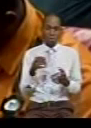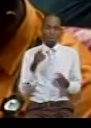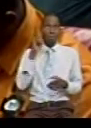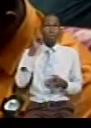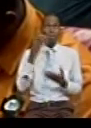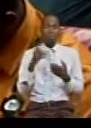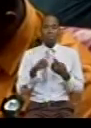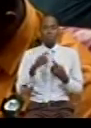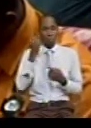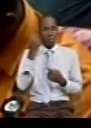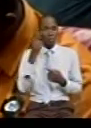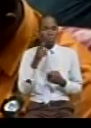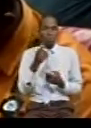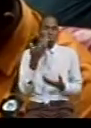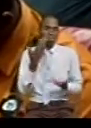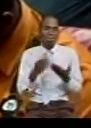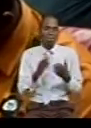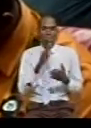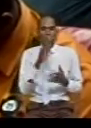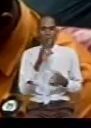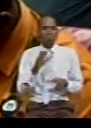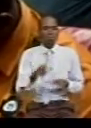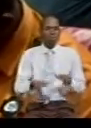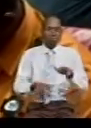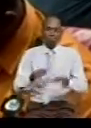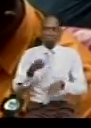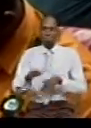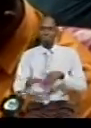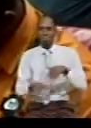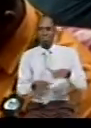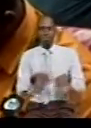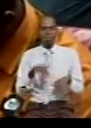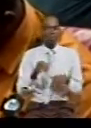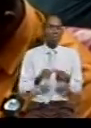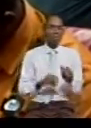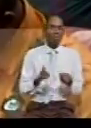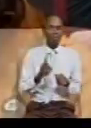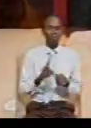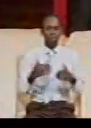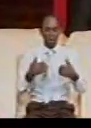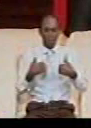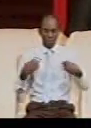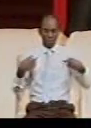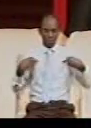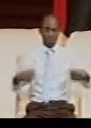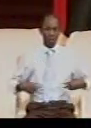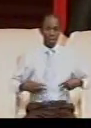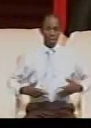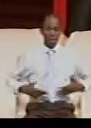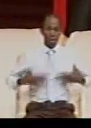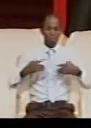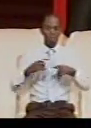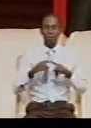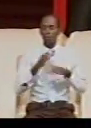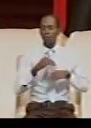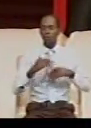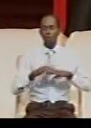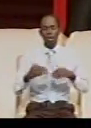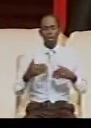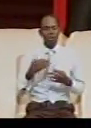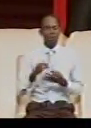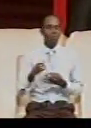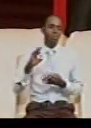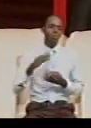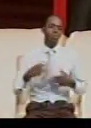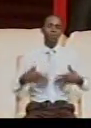you might be walking about physically, your physical life, but you don't have spiritual life. You don't have eternal